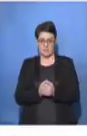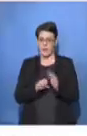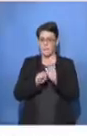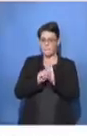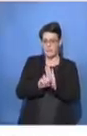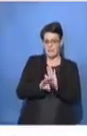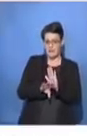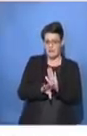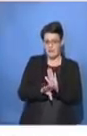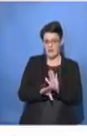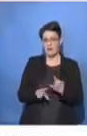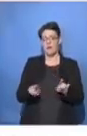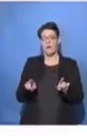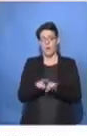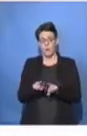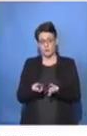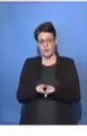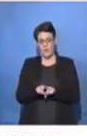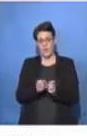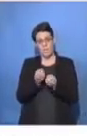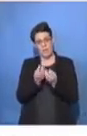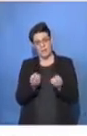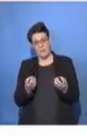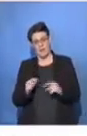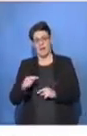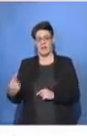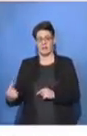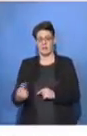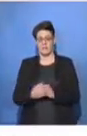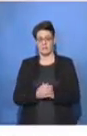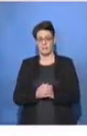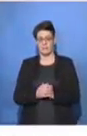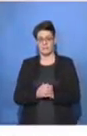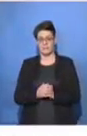media, and several or many others.